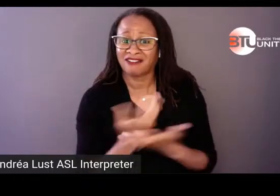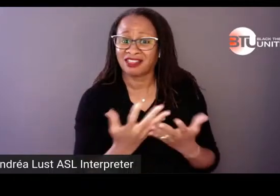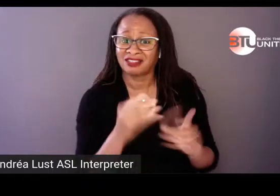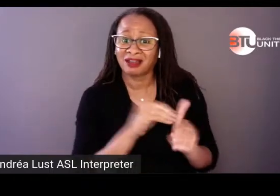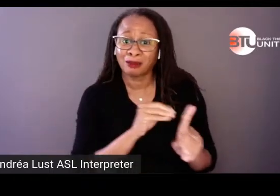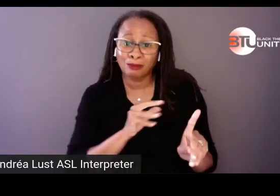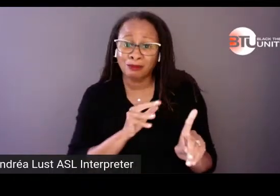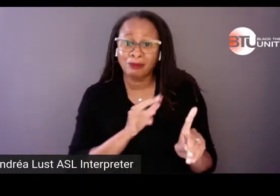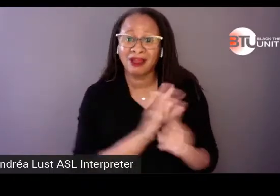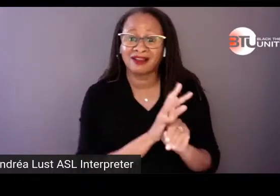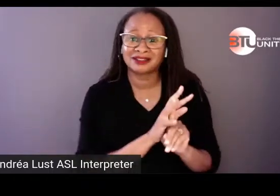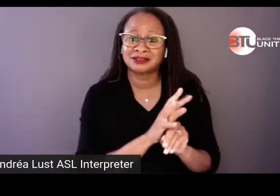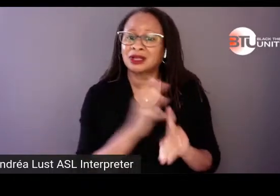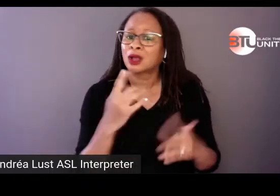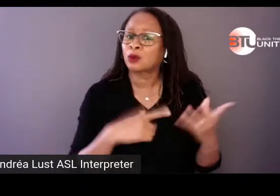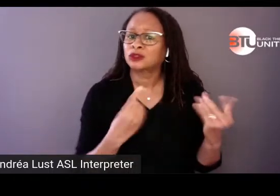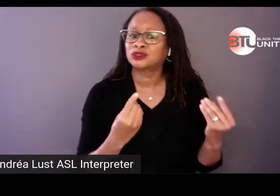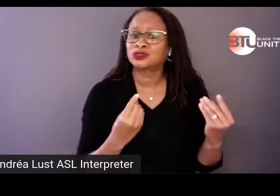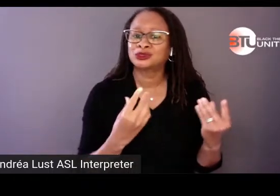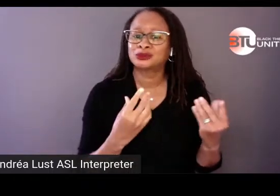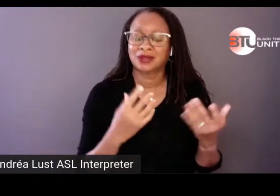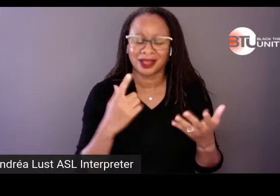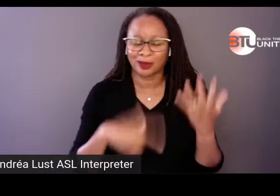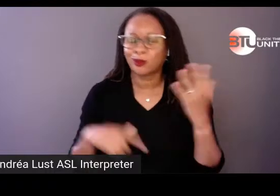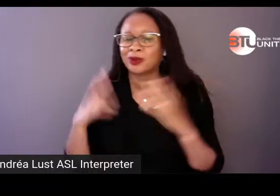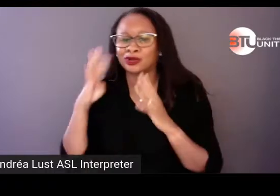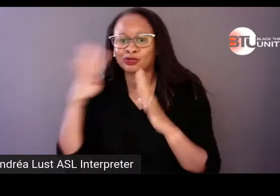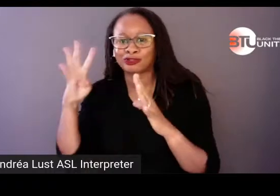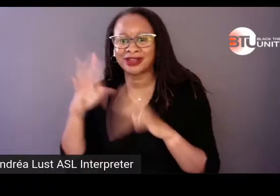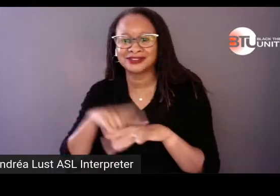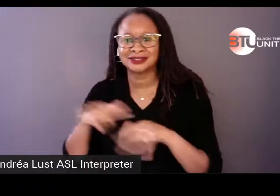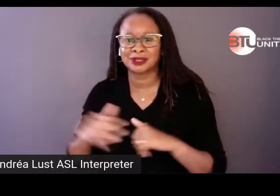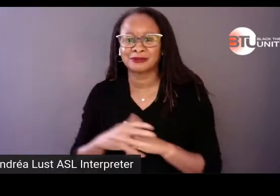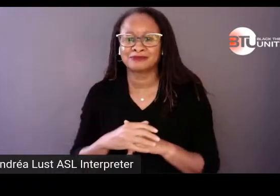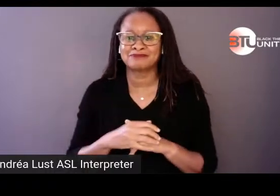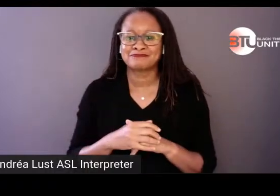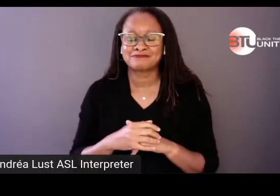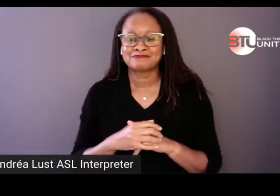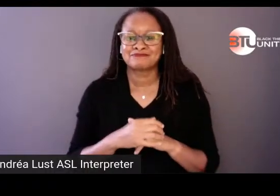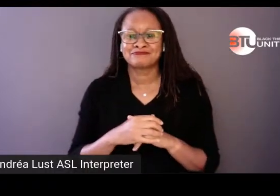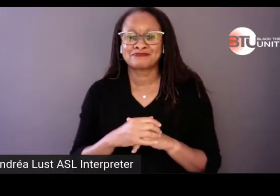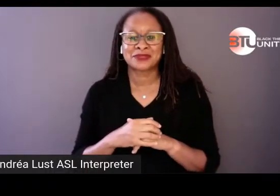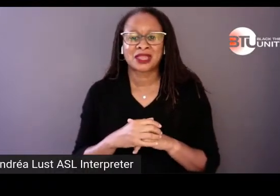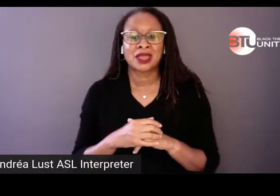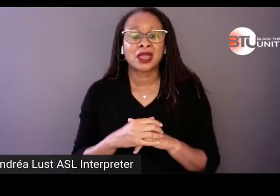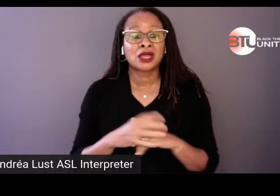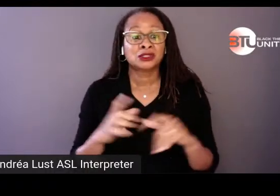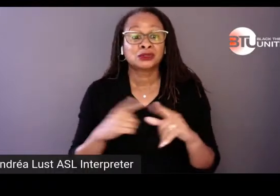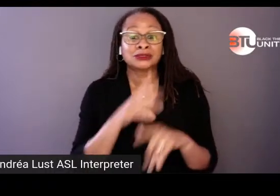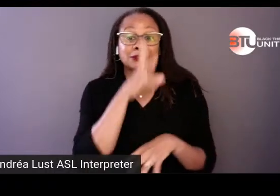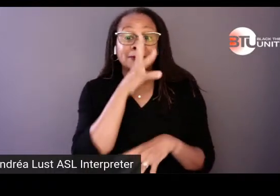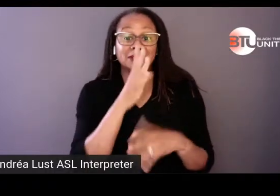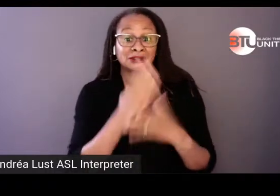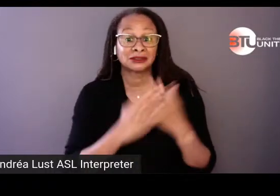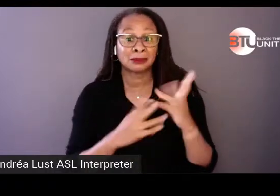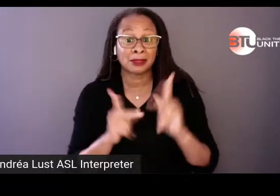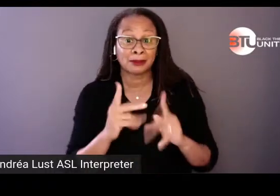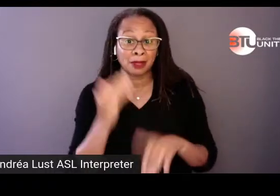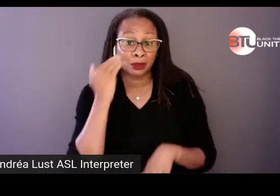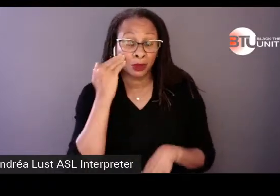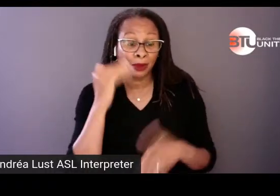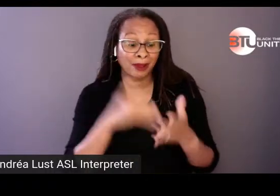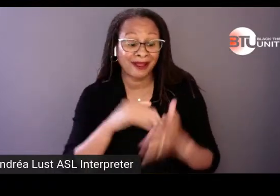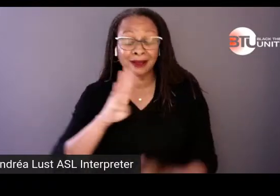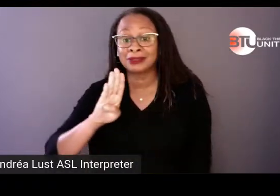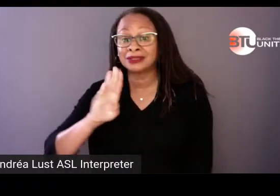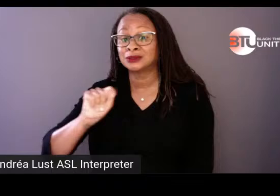impacts what you do and what you create. So in speaking to some of the folks I know at